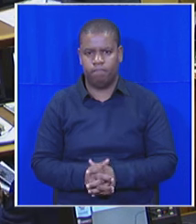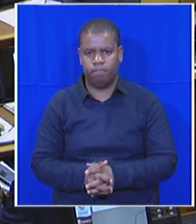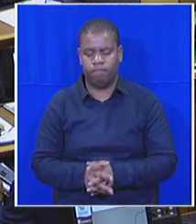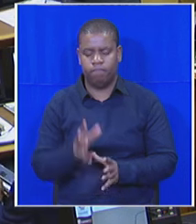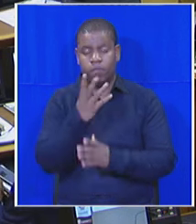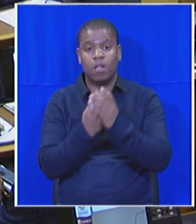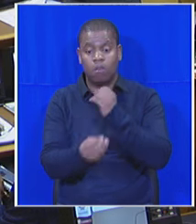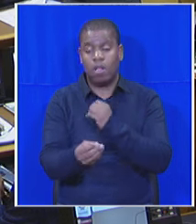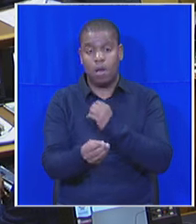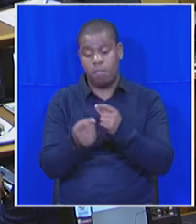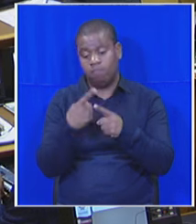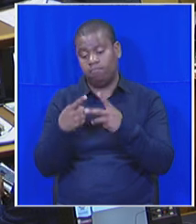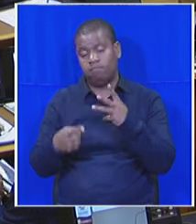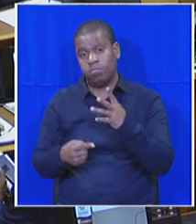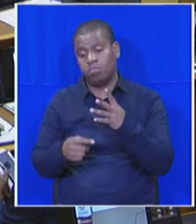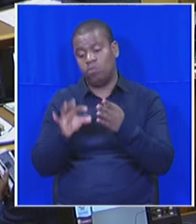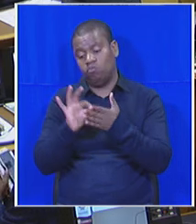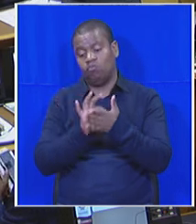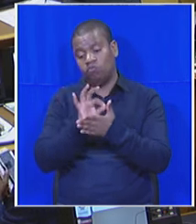Outcomes for vote 28,